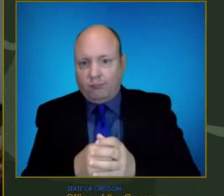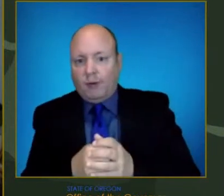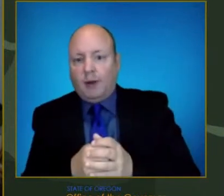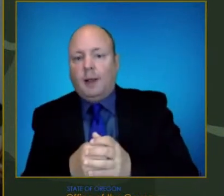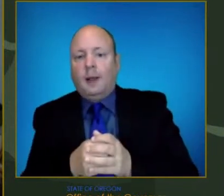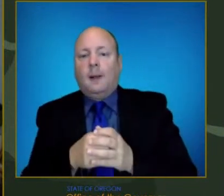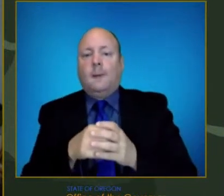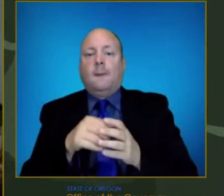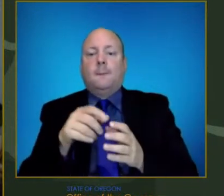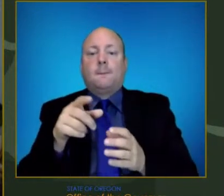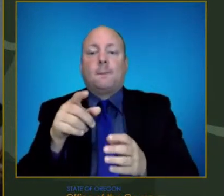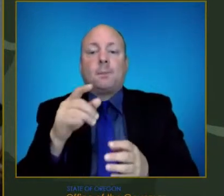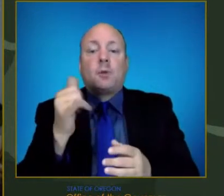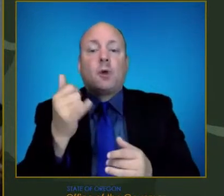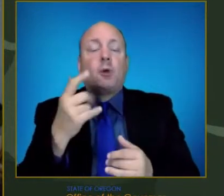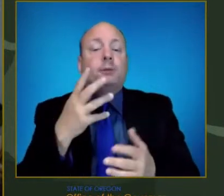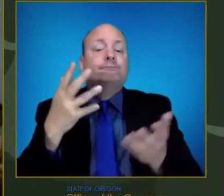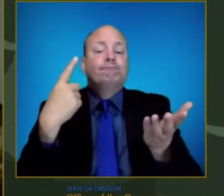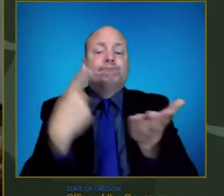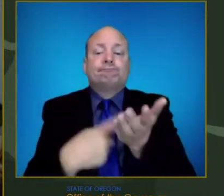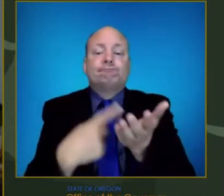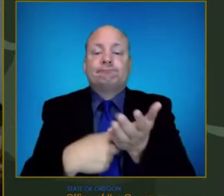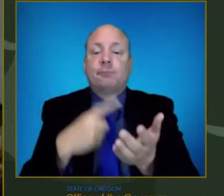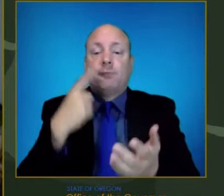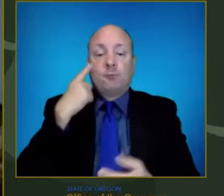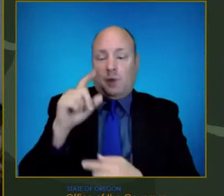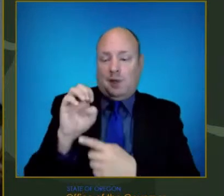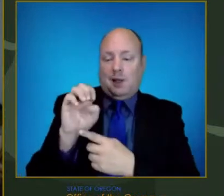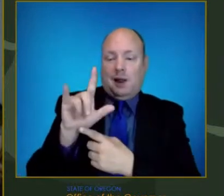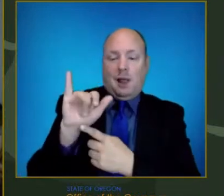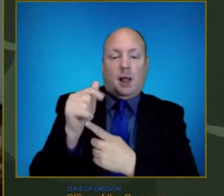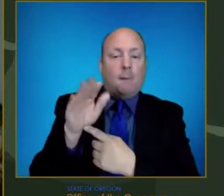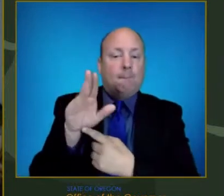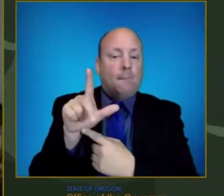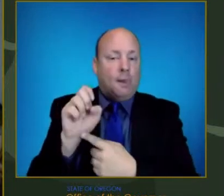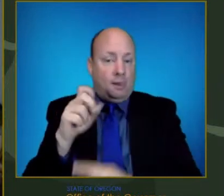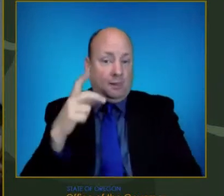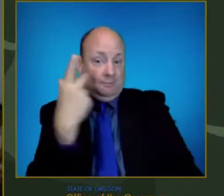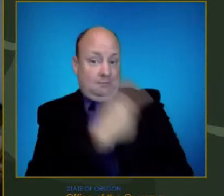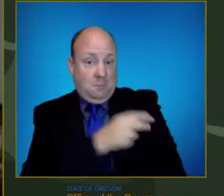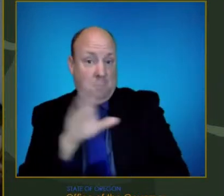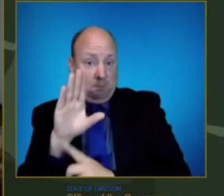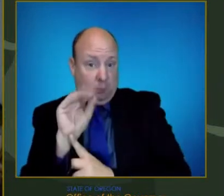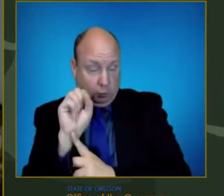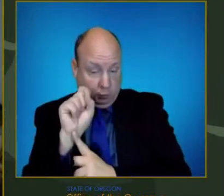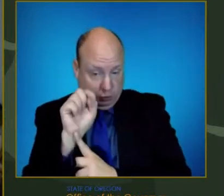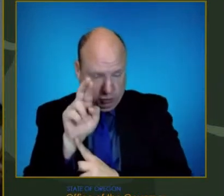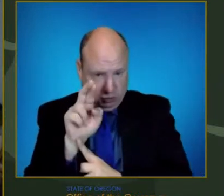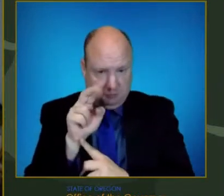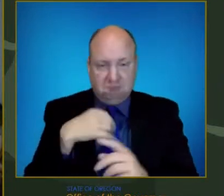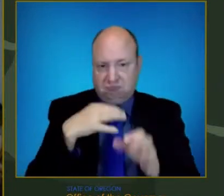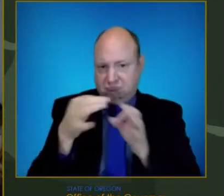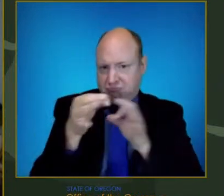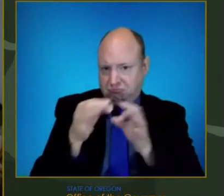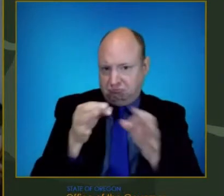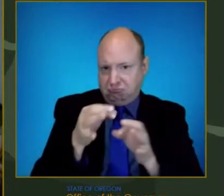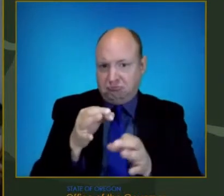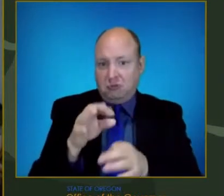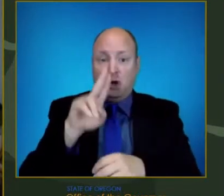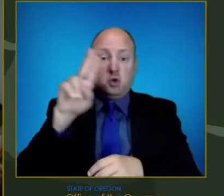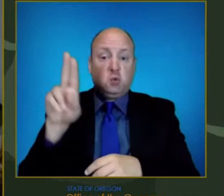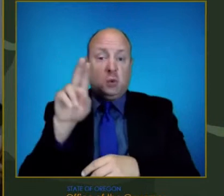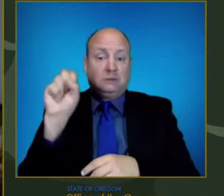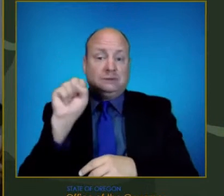last week and how these booster doses are rolling out around the state. The decision by the U.S. Food and Drug Administration